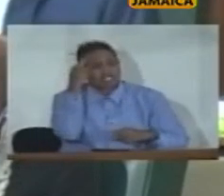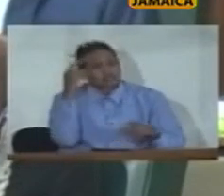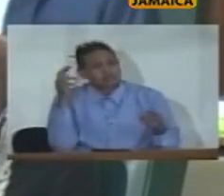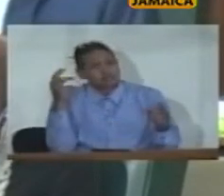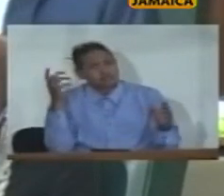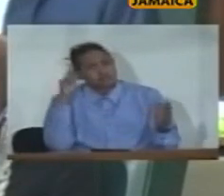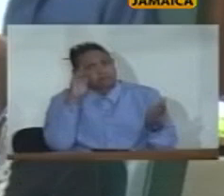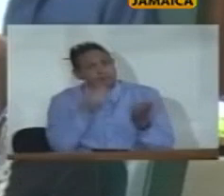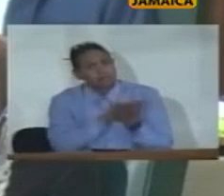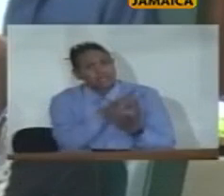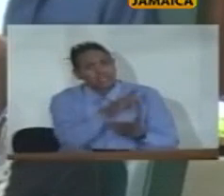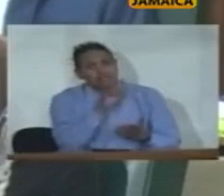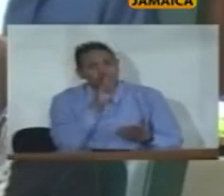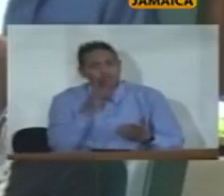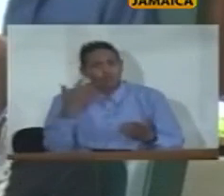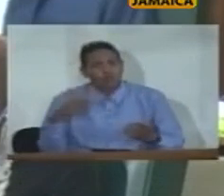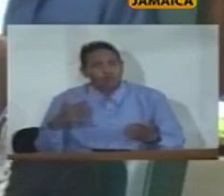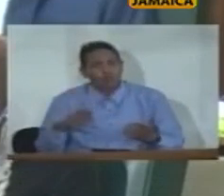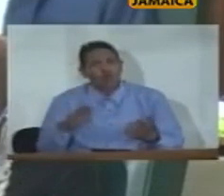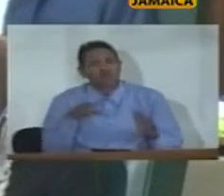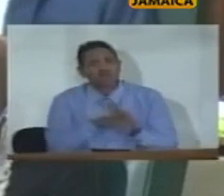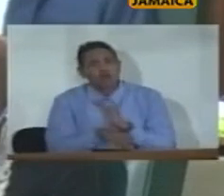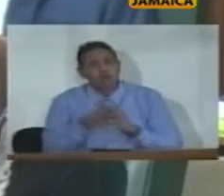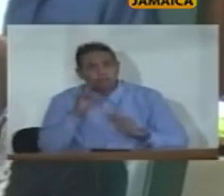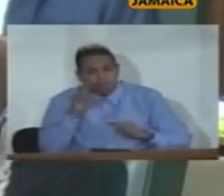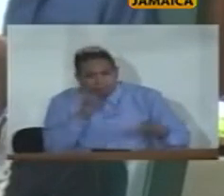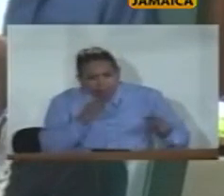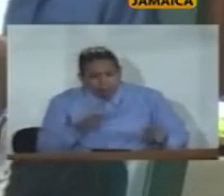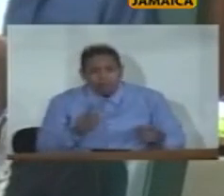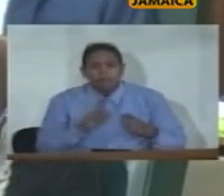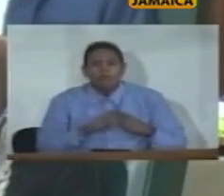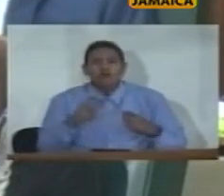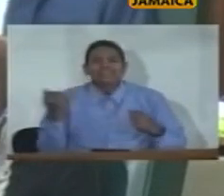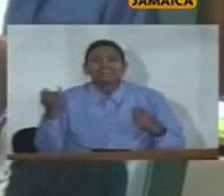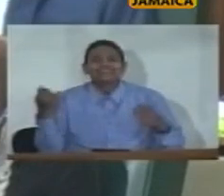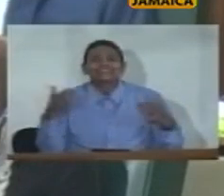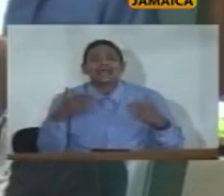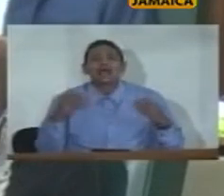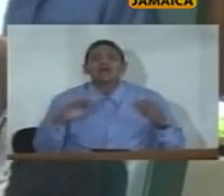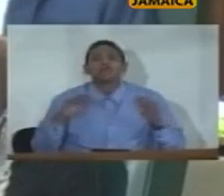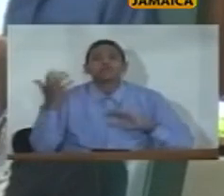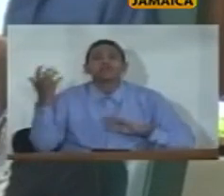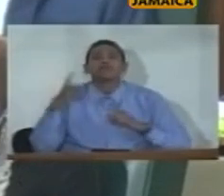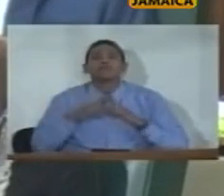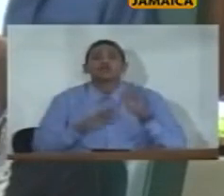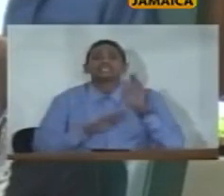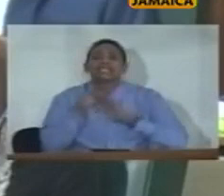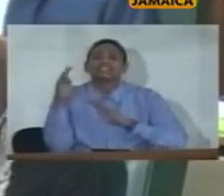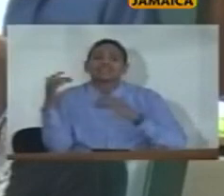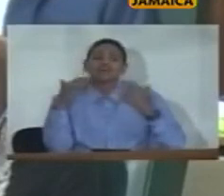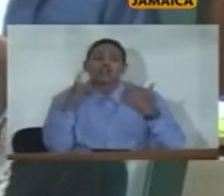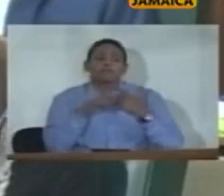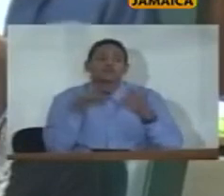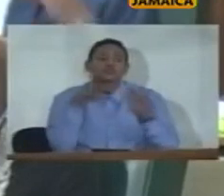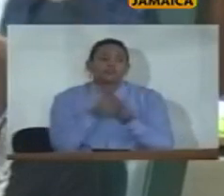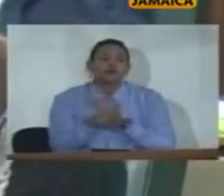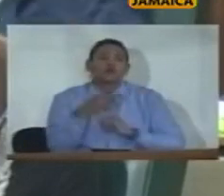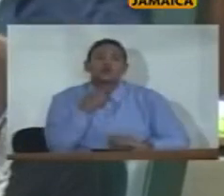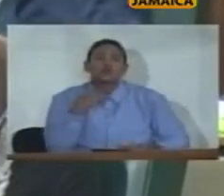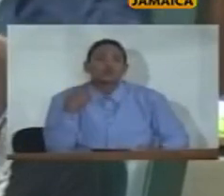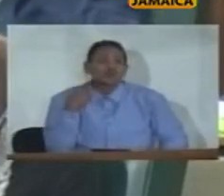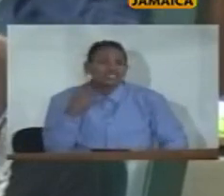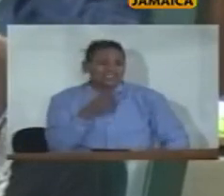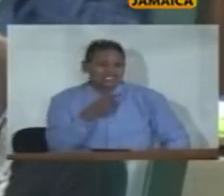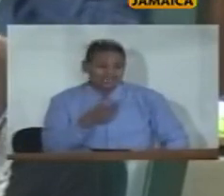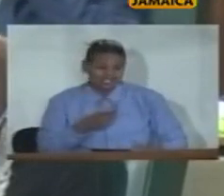believe that due to rampant criminality, gang warfare, escalating violence and murder and the threat to the rule of law and